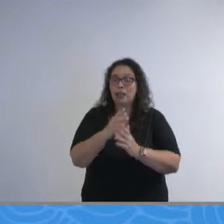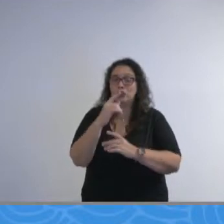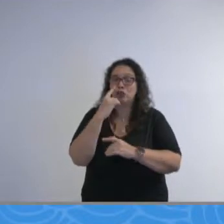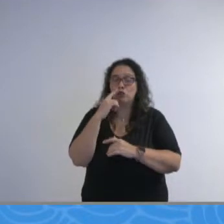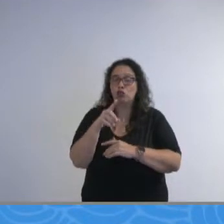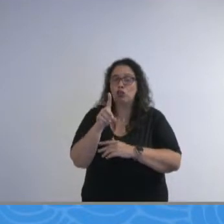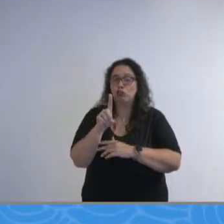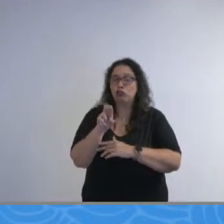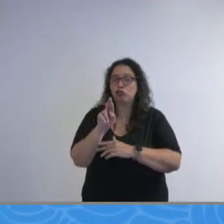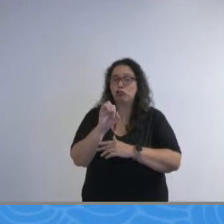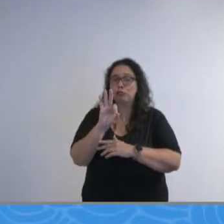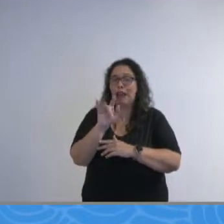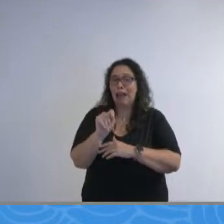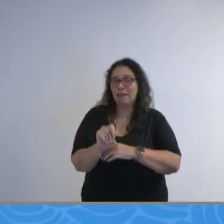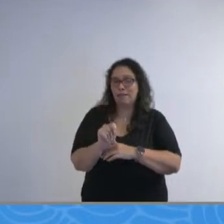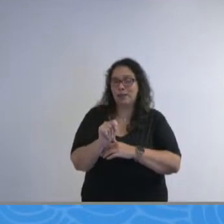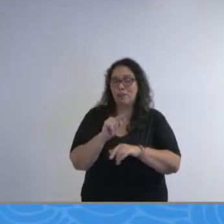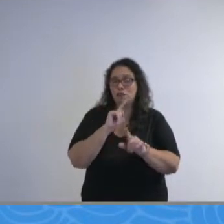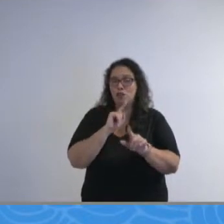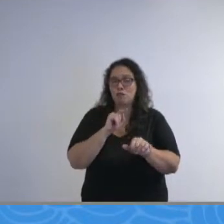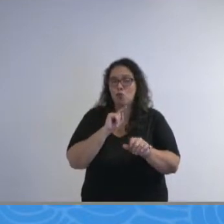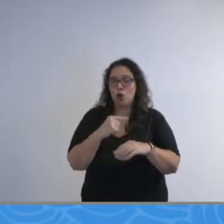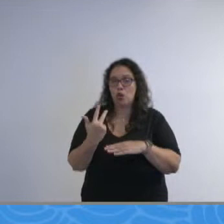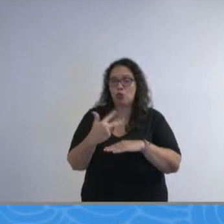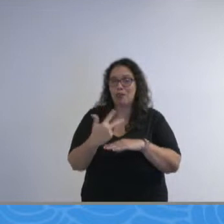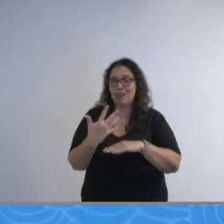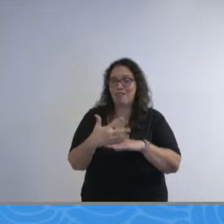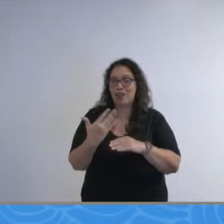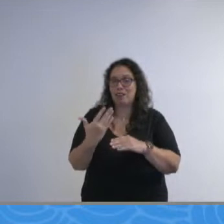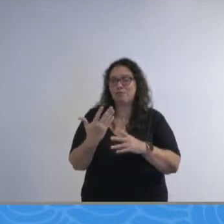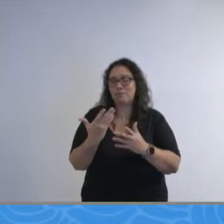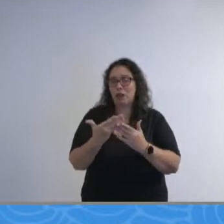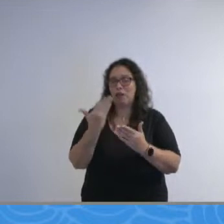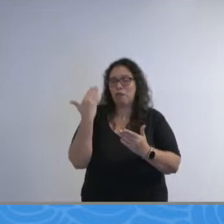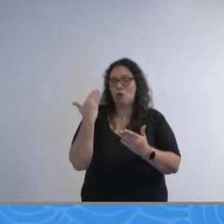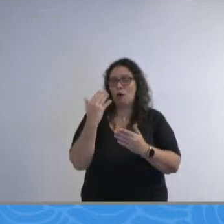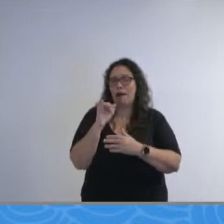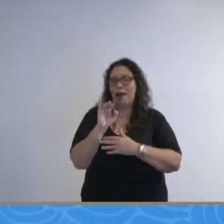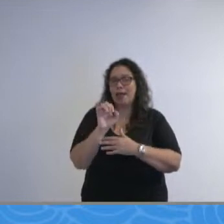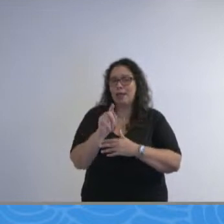reports 3 to 5 days before the IEP, so that